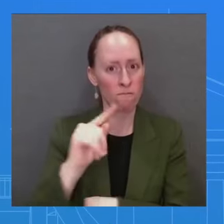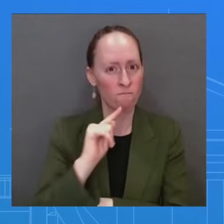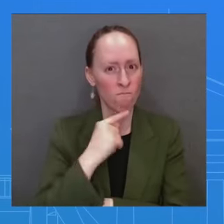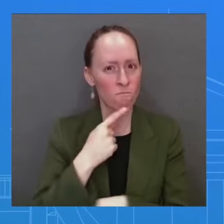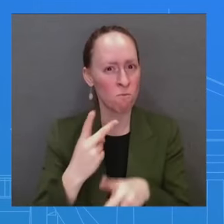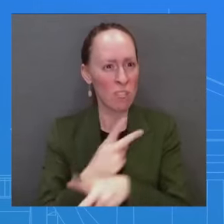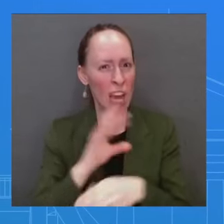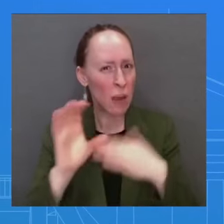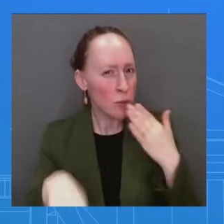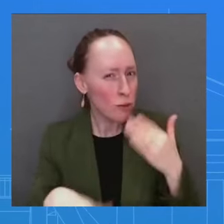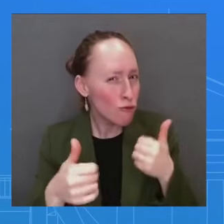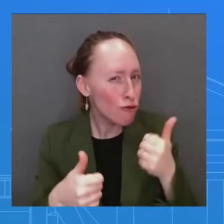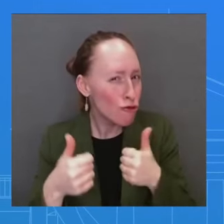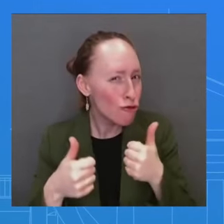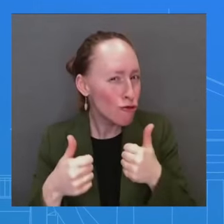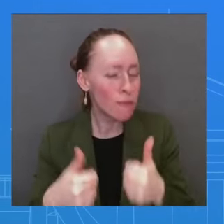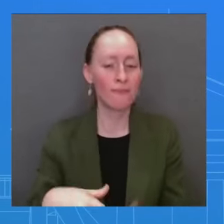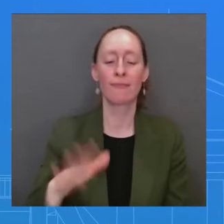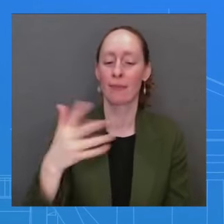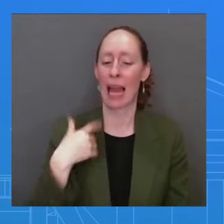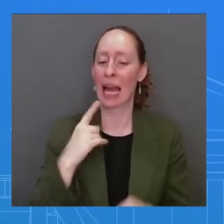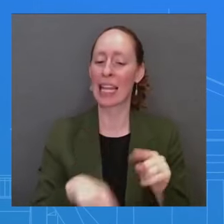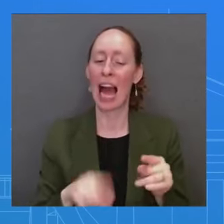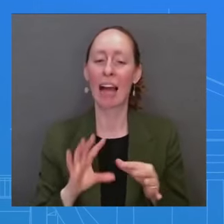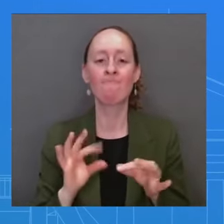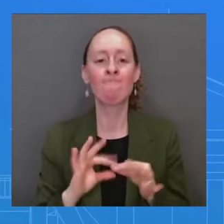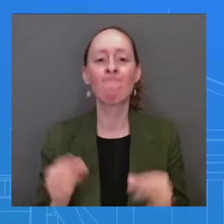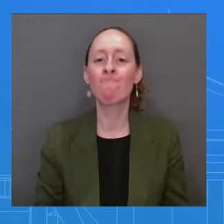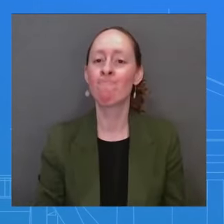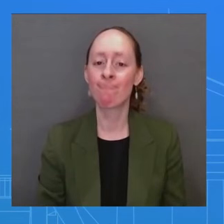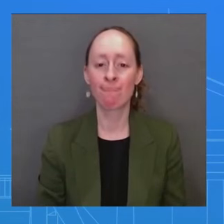that. And I'm not going to telegraph punches one way or the other.